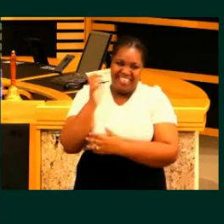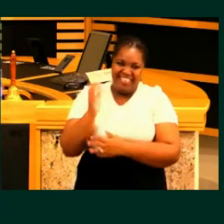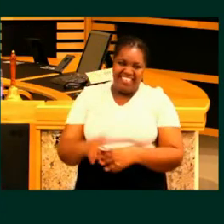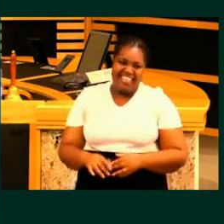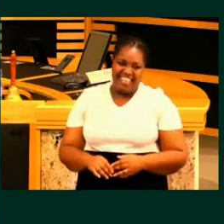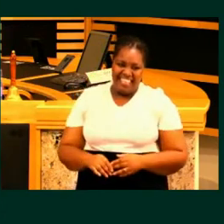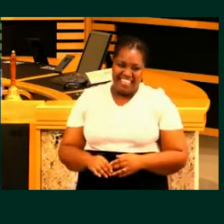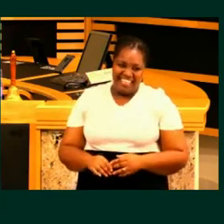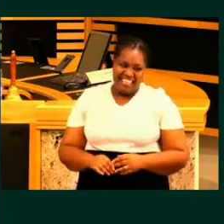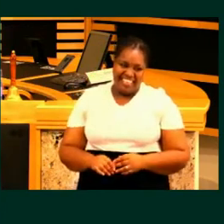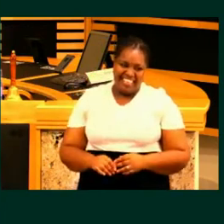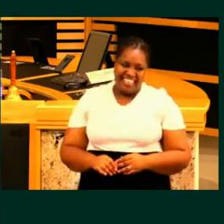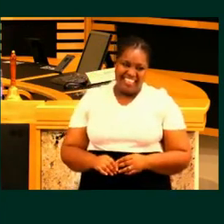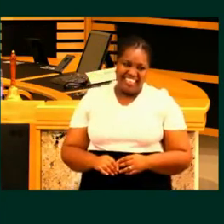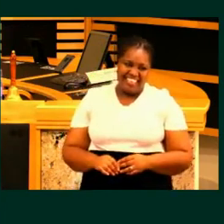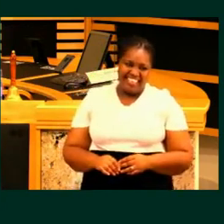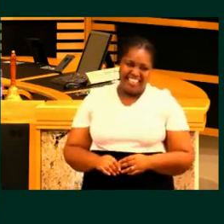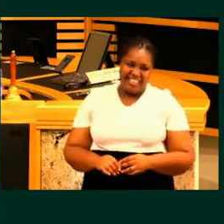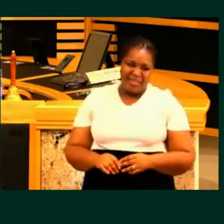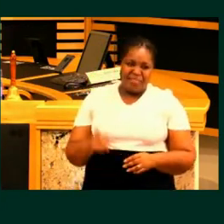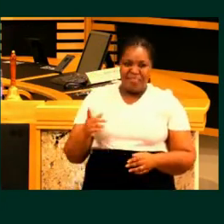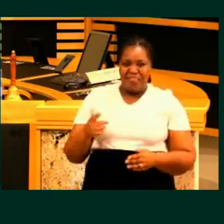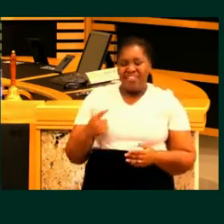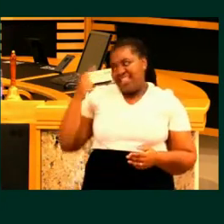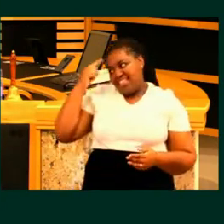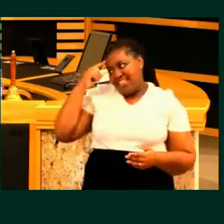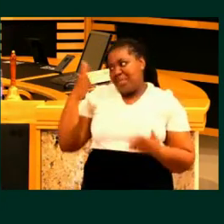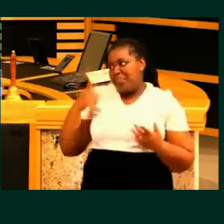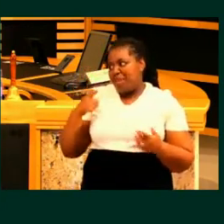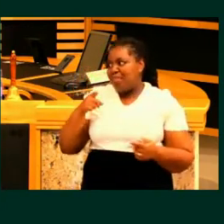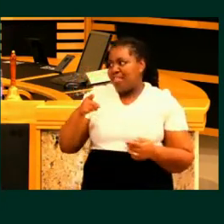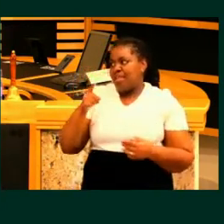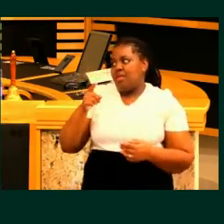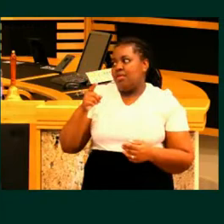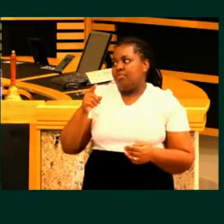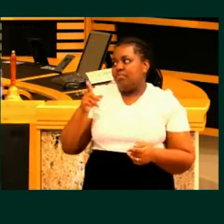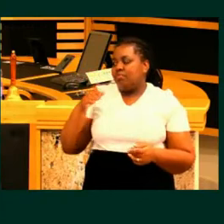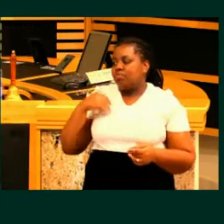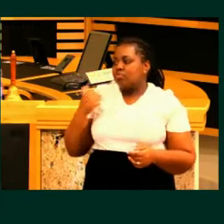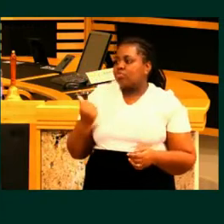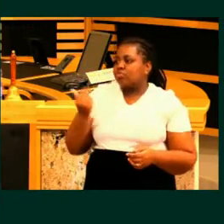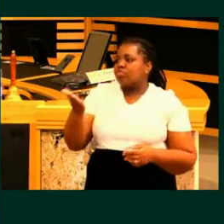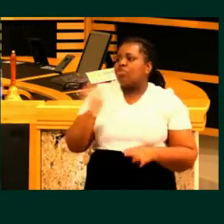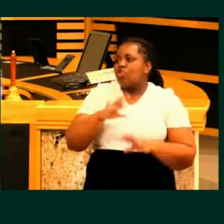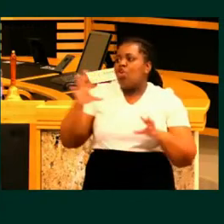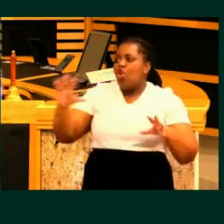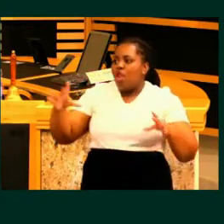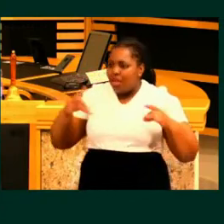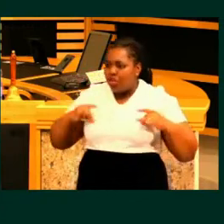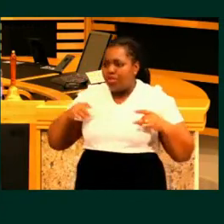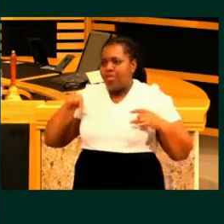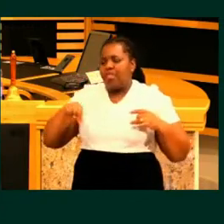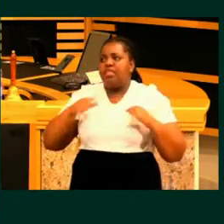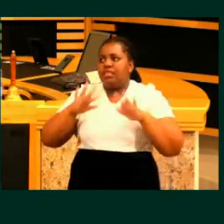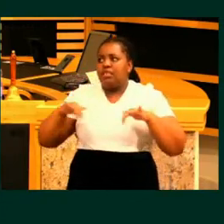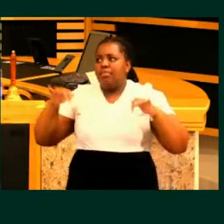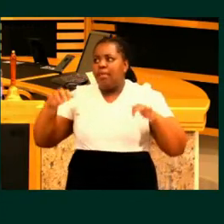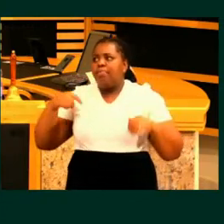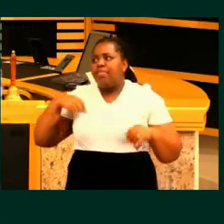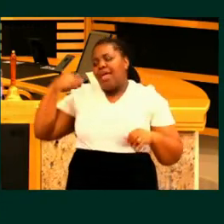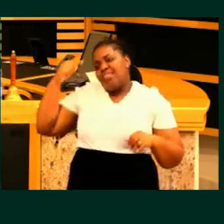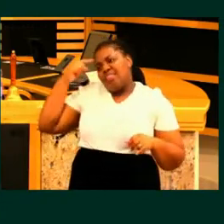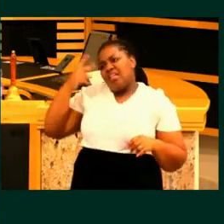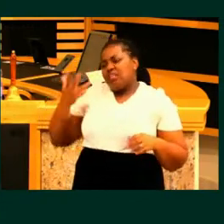back at at what might have been the reason why this this motion was not adopted by this house I think it is